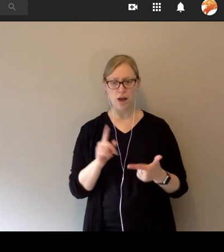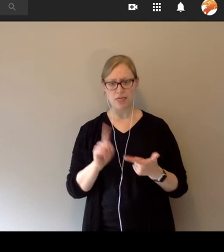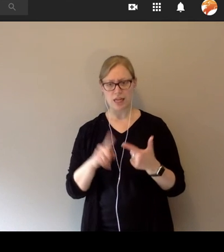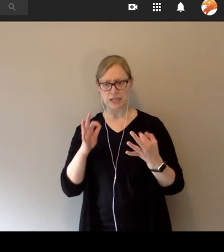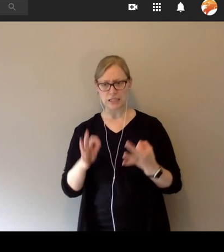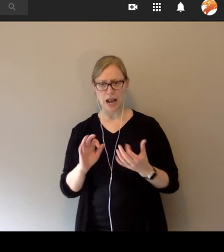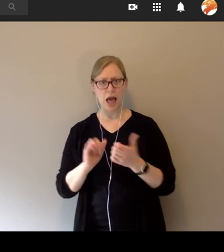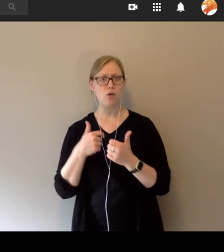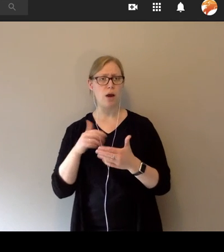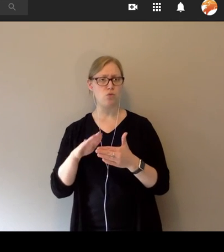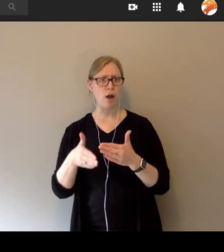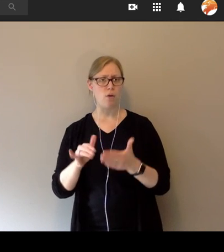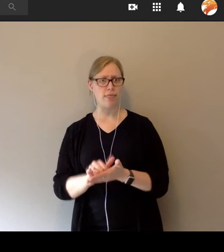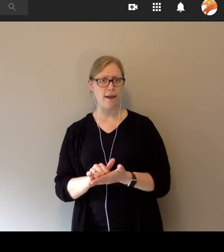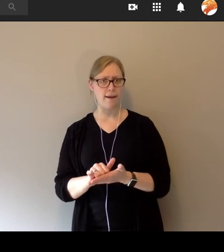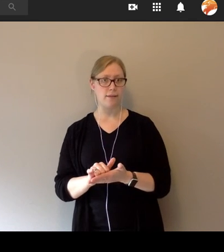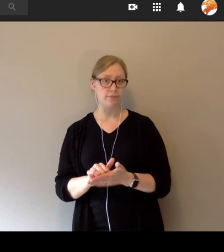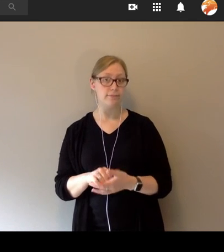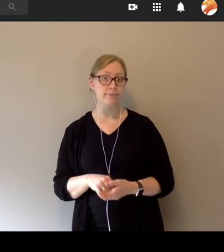it.